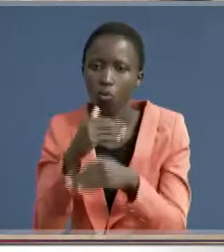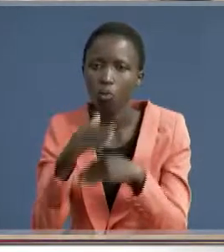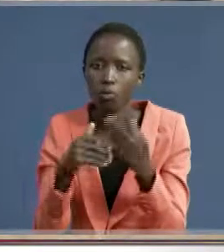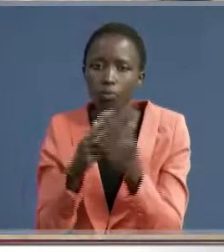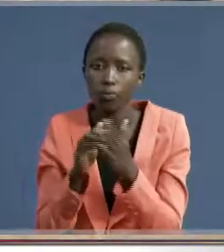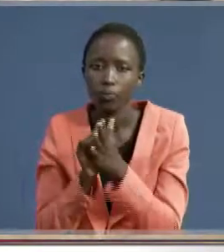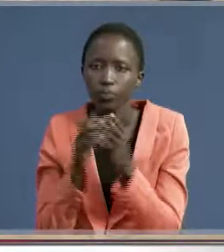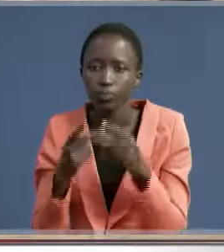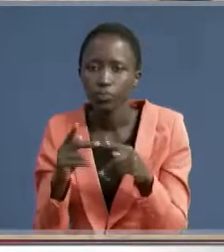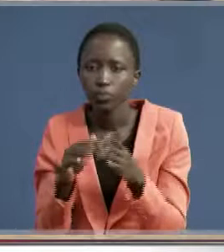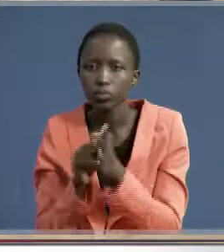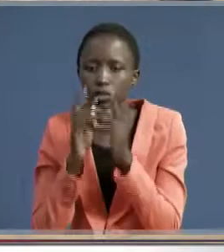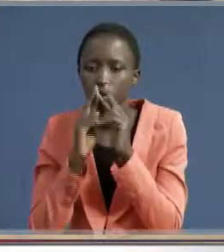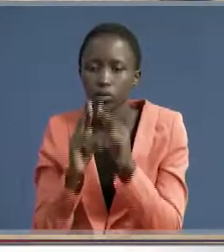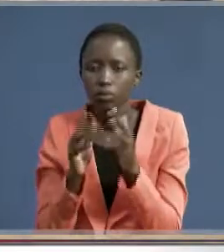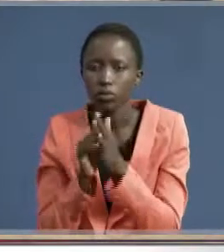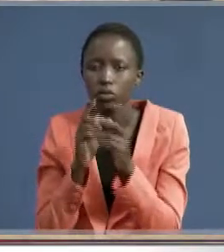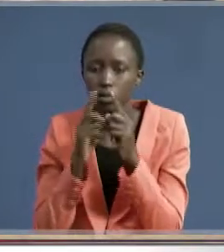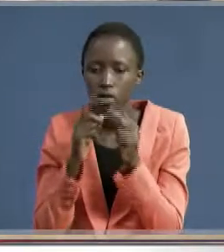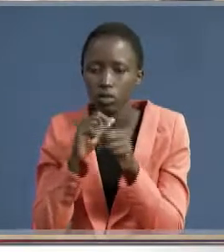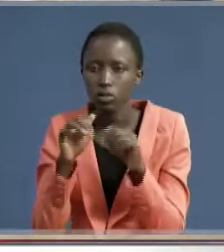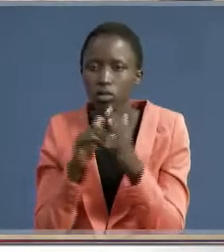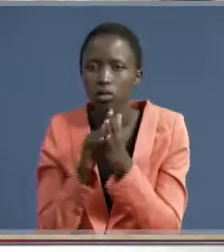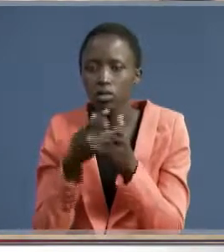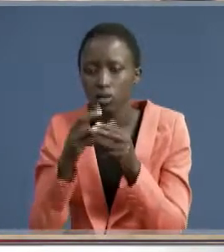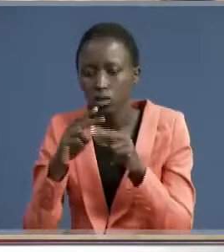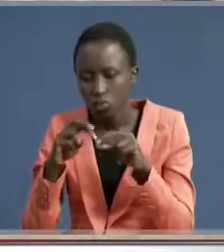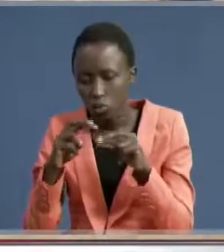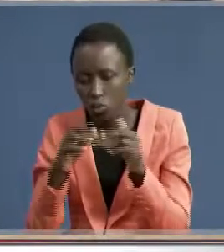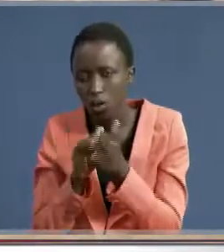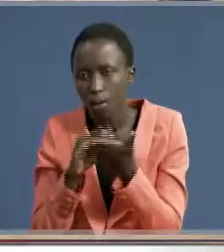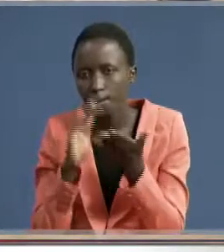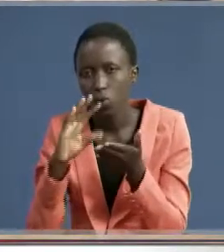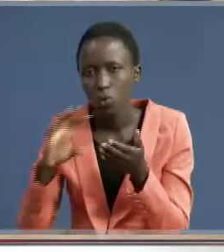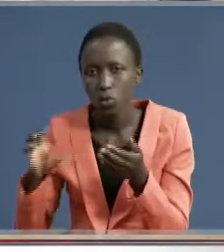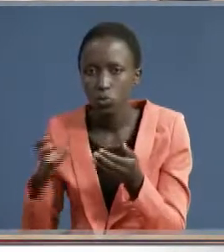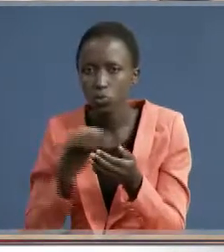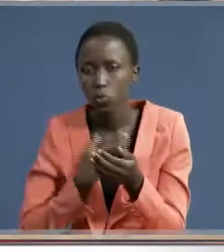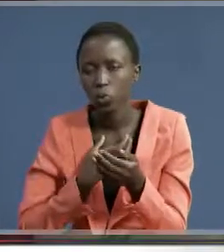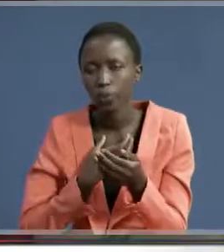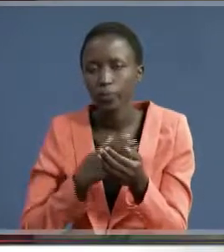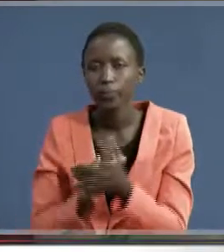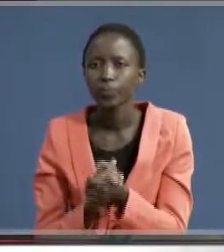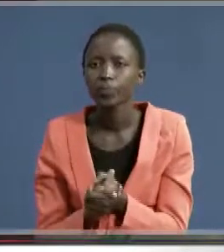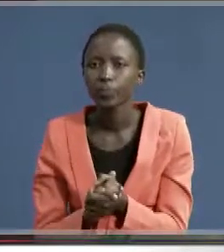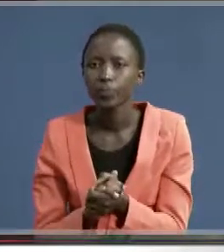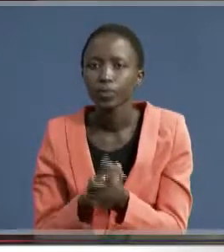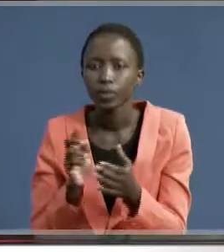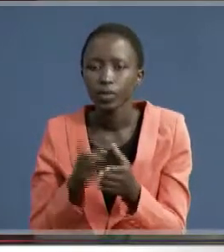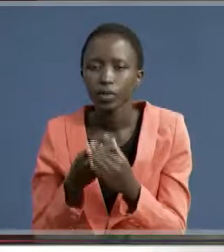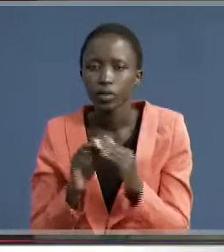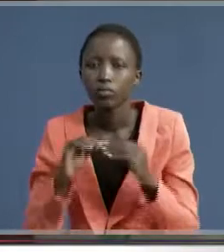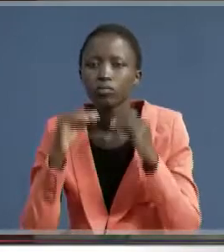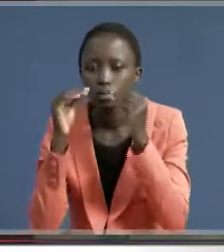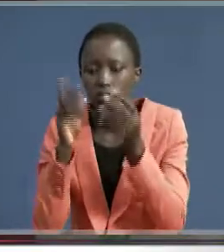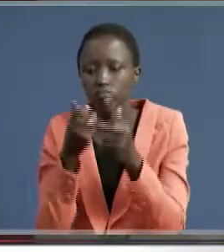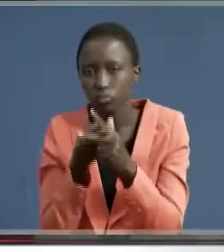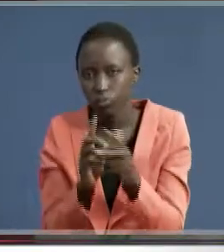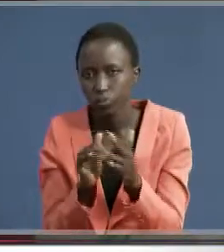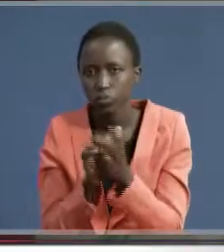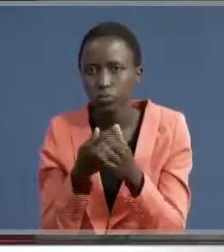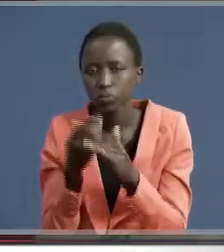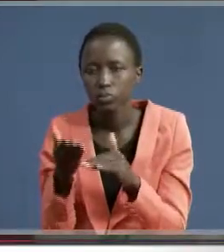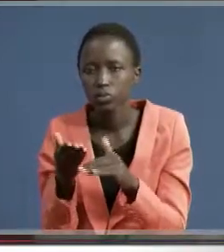stakeholders where the report will be discussed and scrutinized for the county to own it. We are recommending to establish